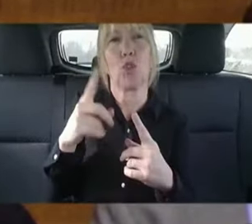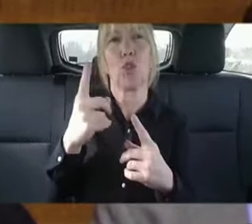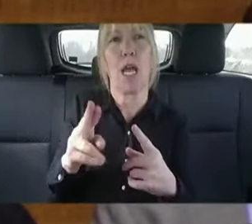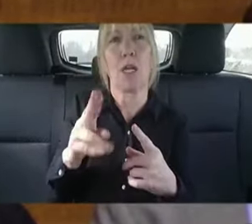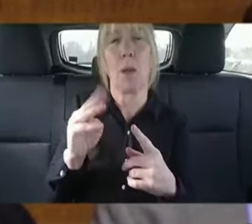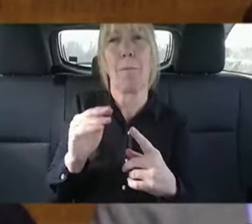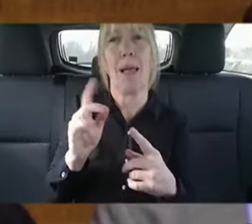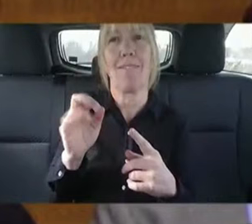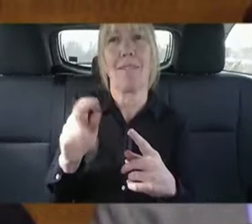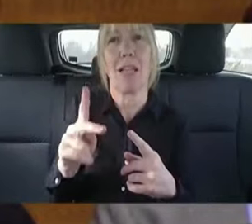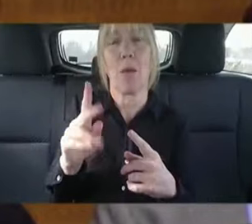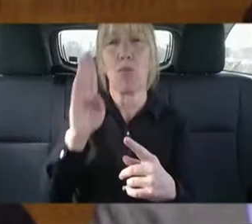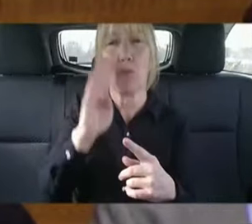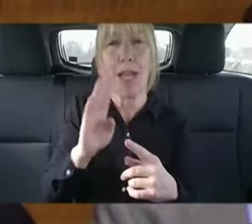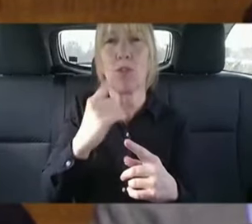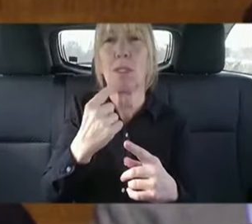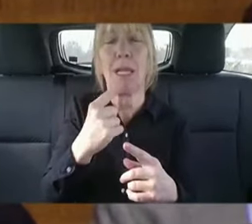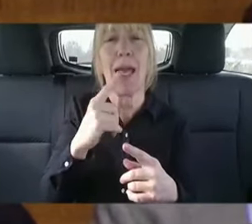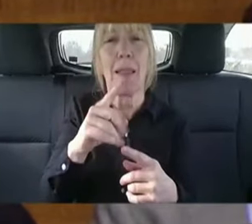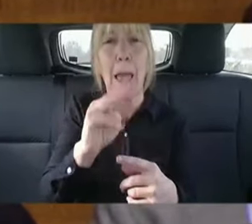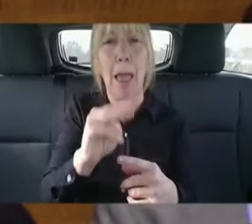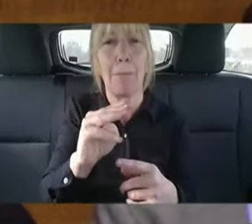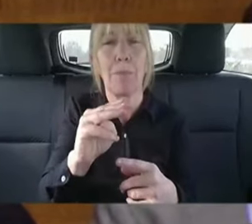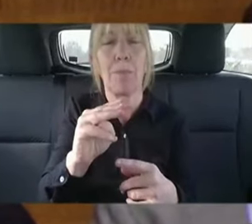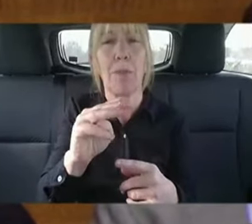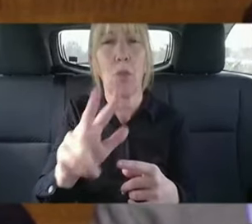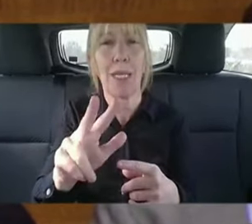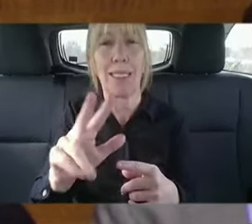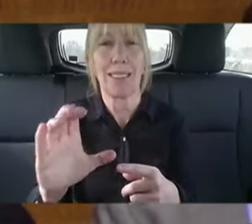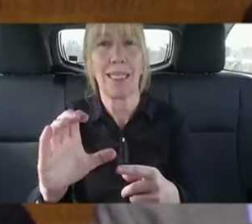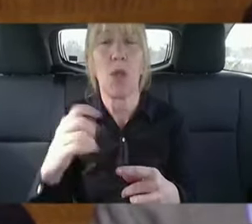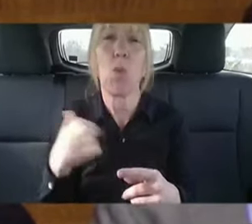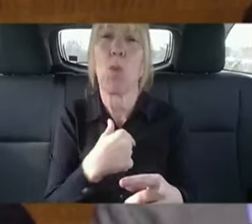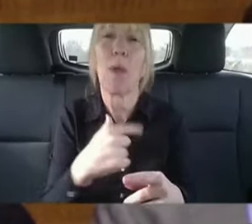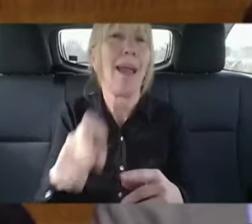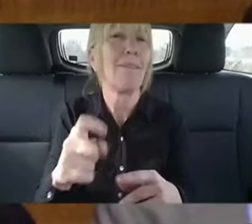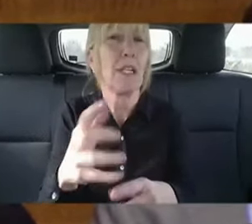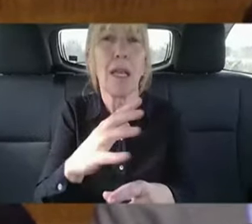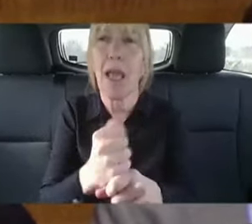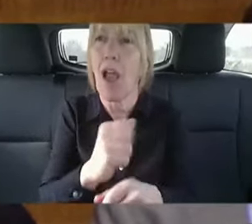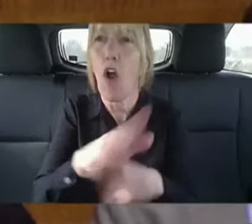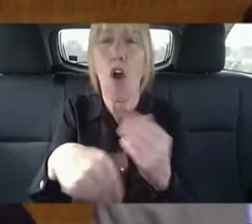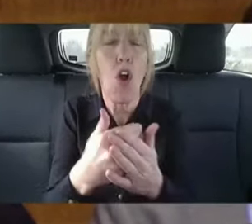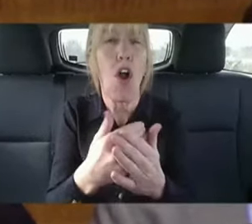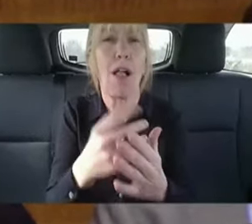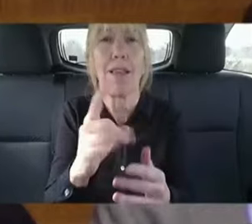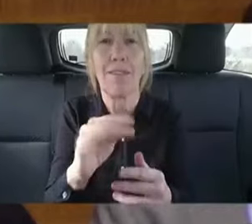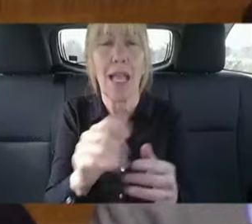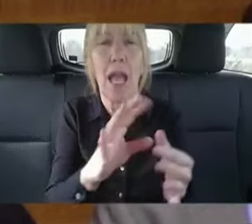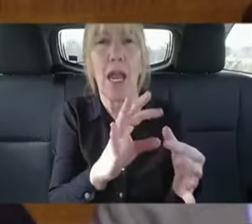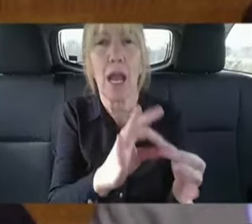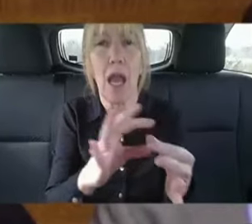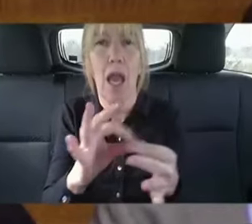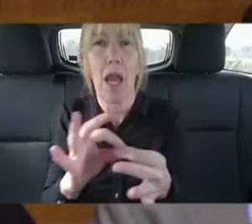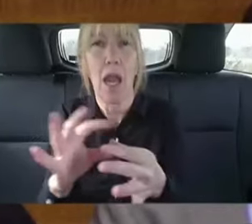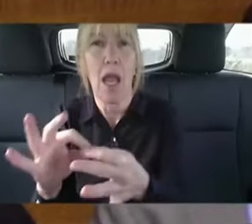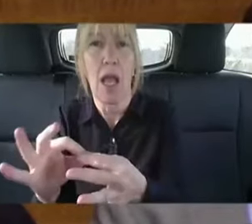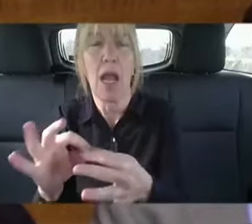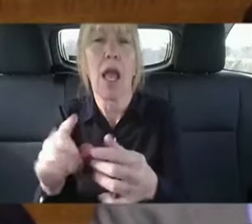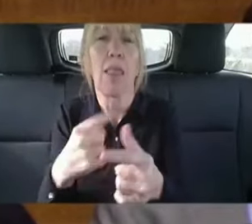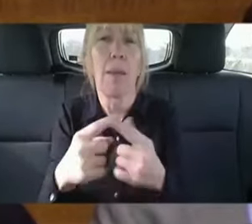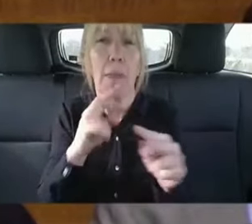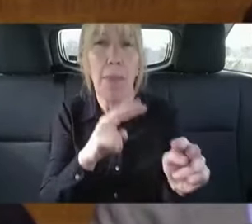of N3C. We got to get all the data connected and be able to look at, without